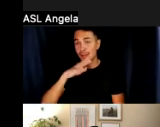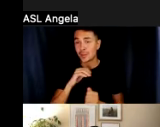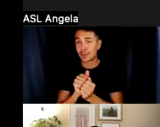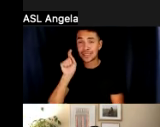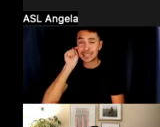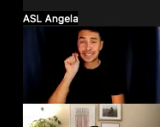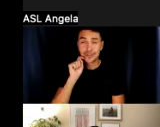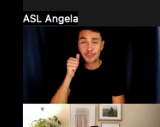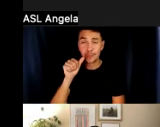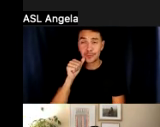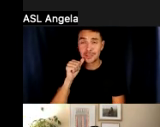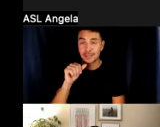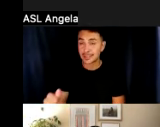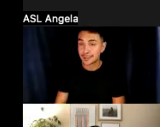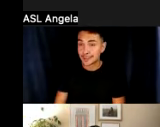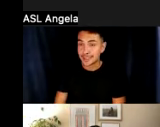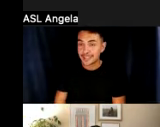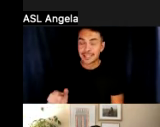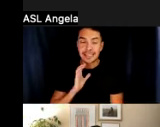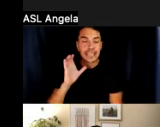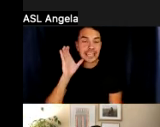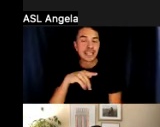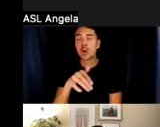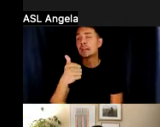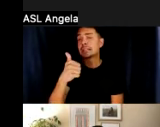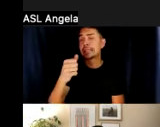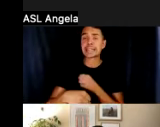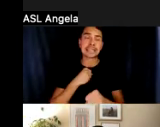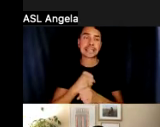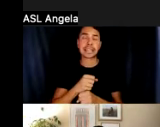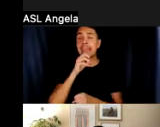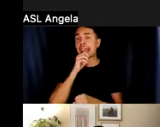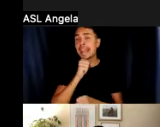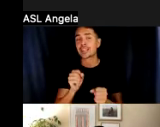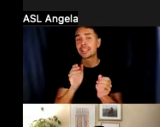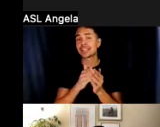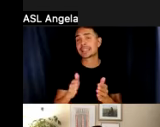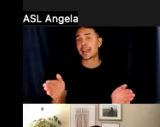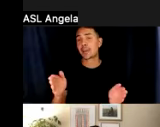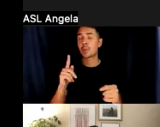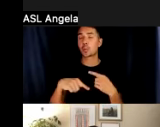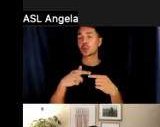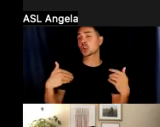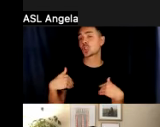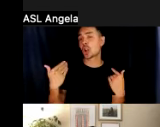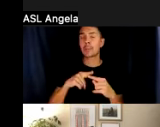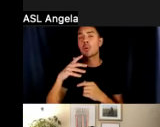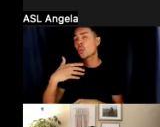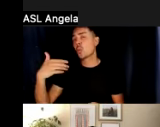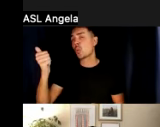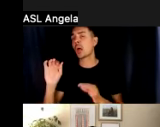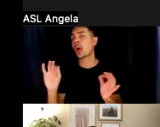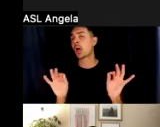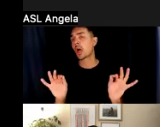Oh, a 10-year age gap is such a big deal when you're young, but when you're older, it's not that big of